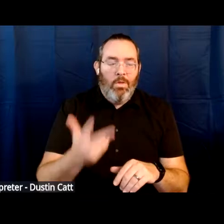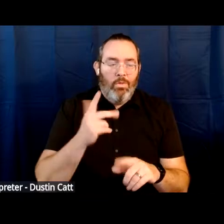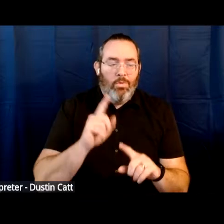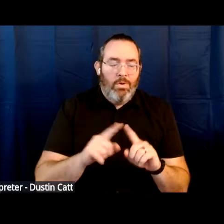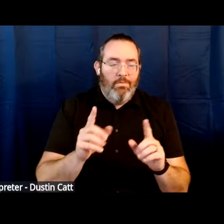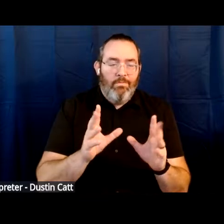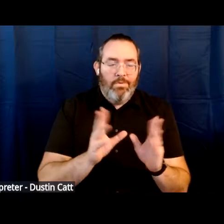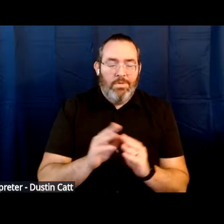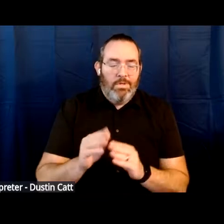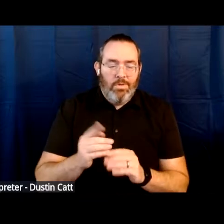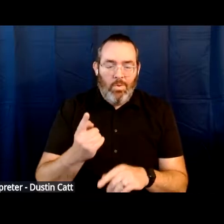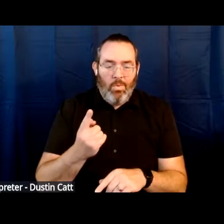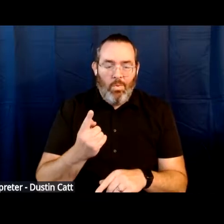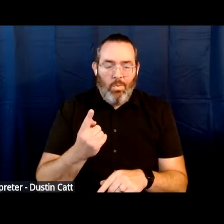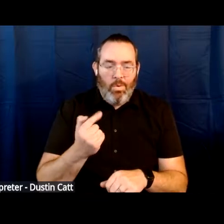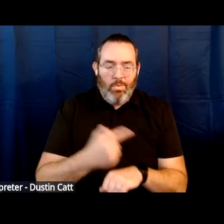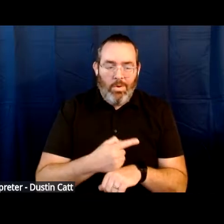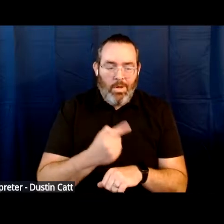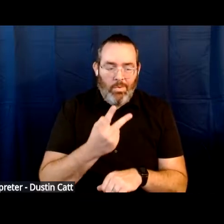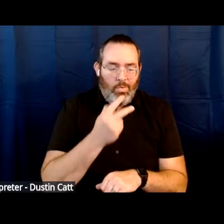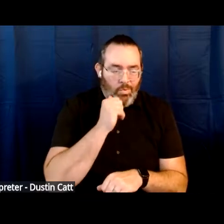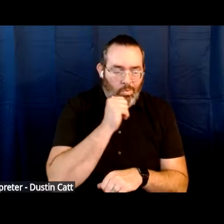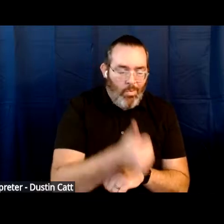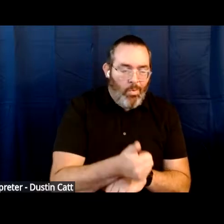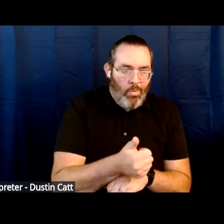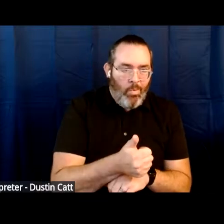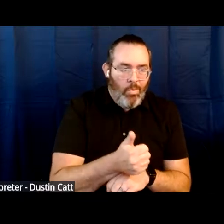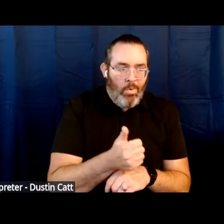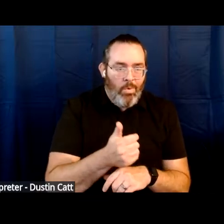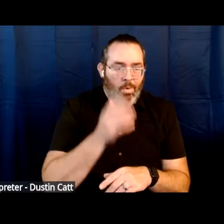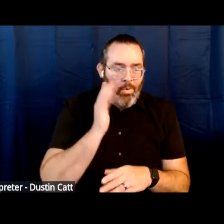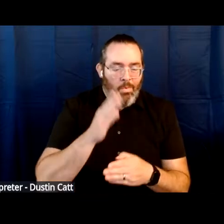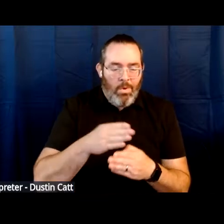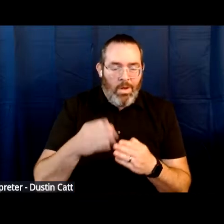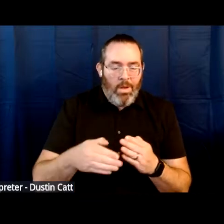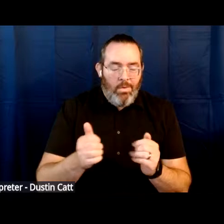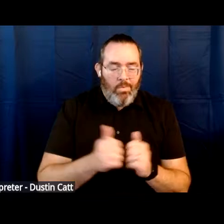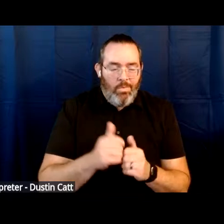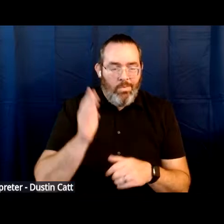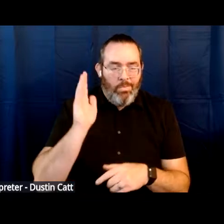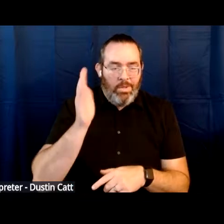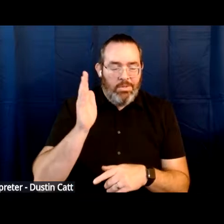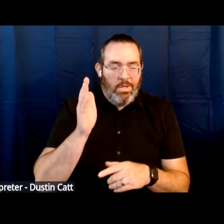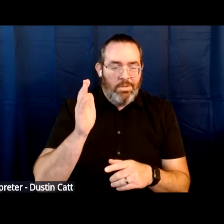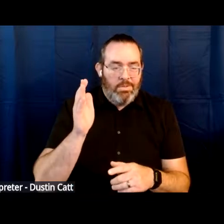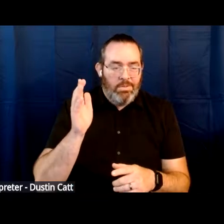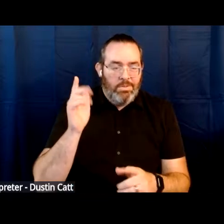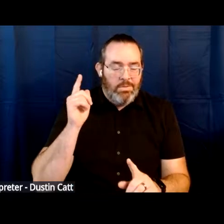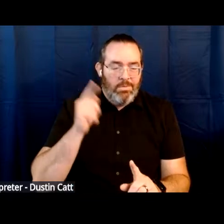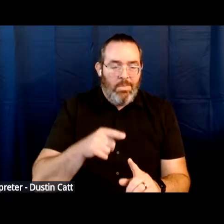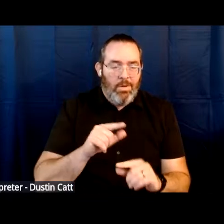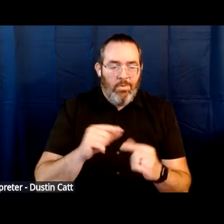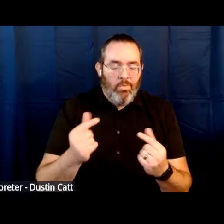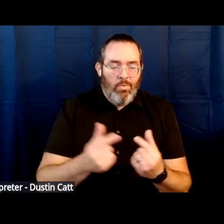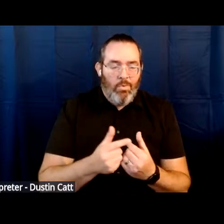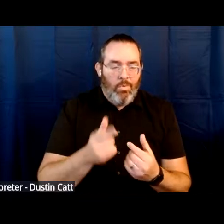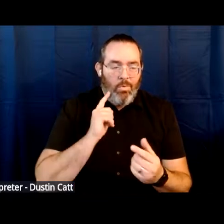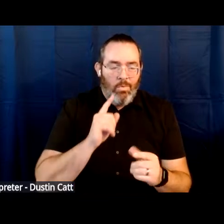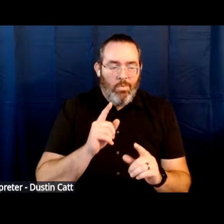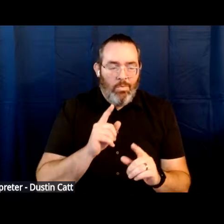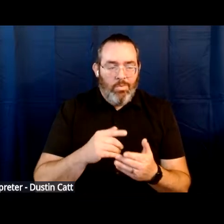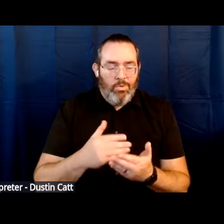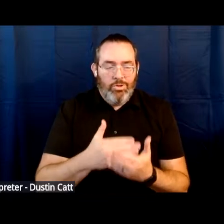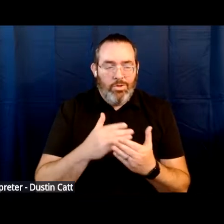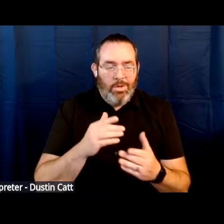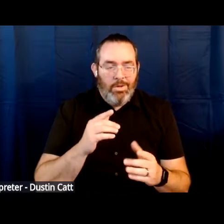1 today and then 2 tomorrow, and those will culminate in a presentation back to the group, a little report out where the